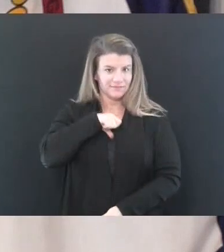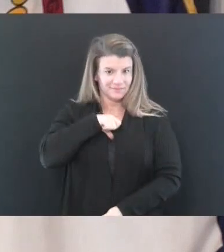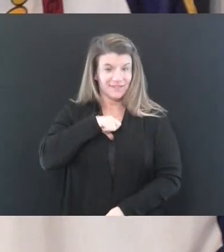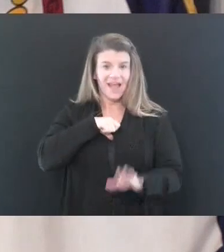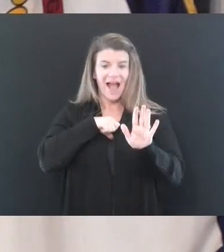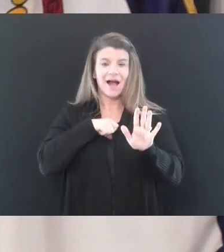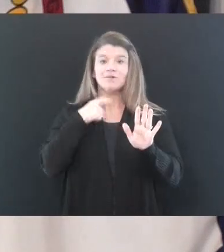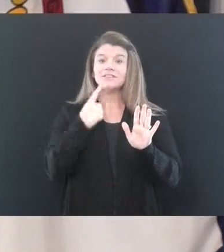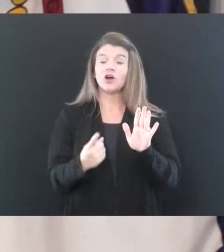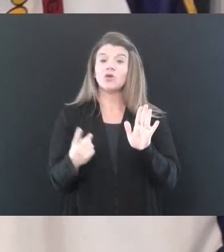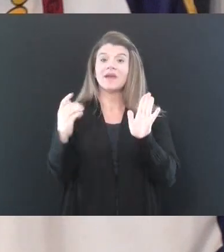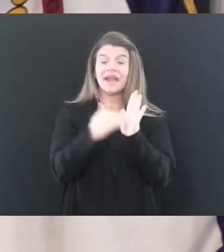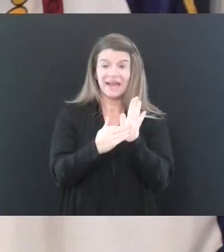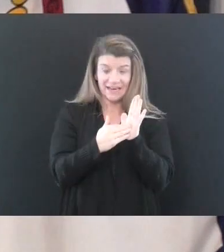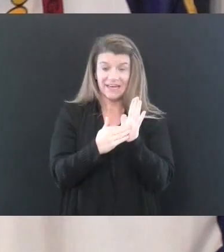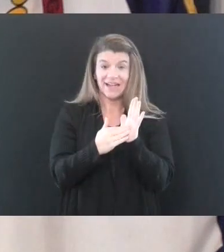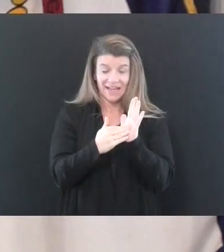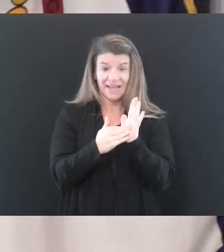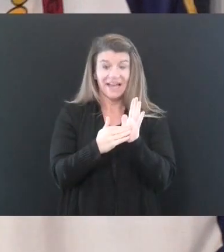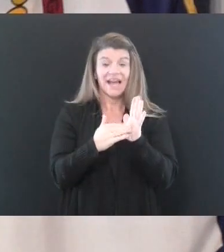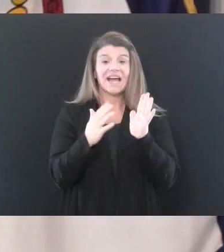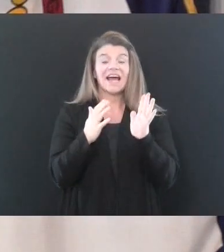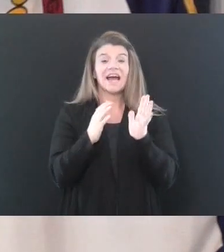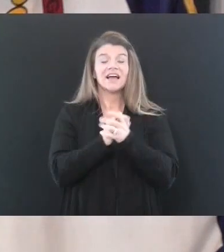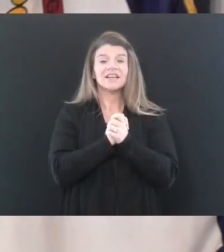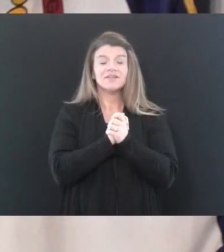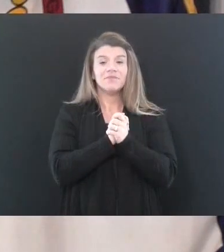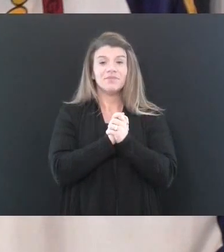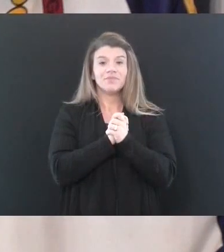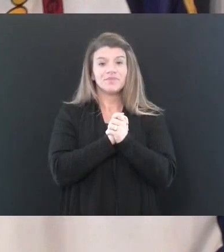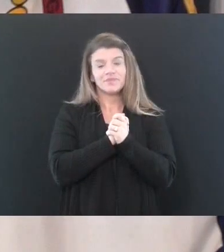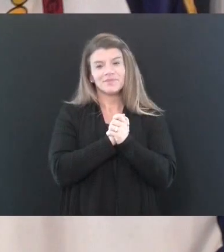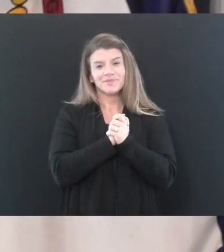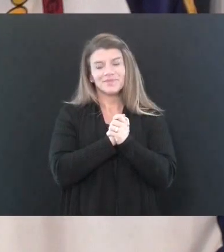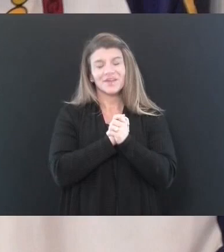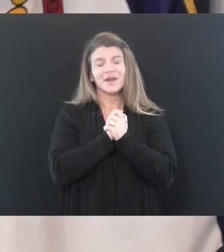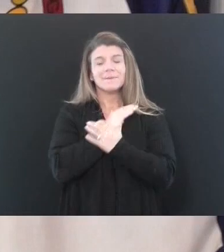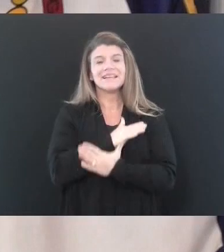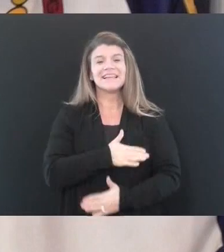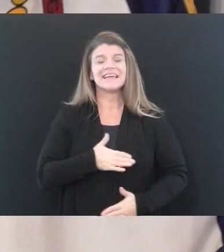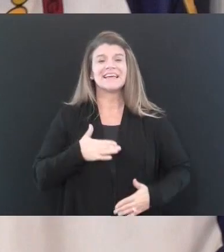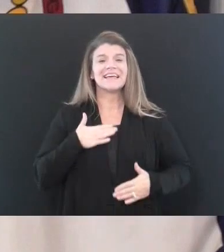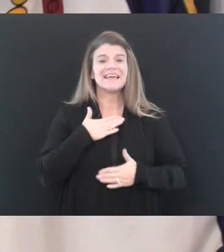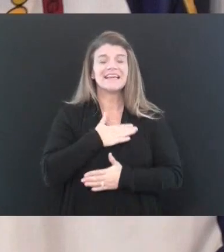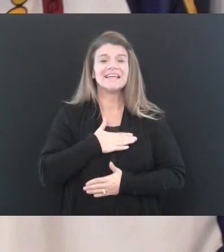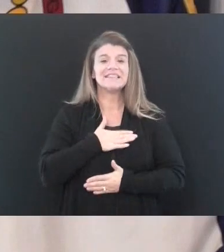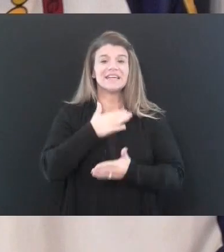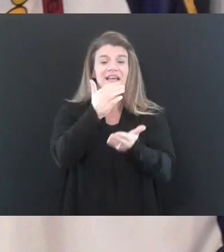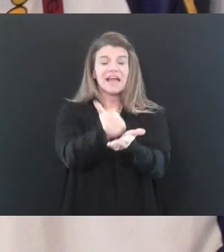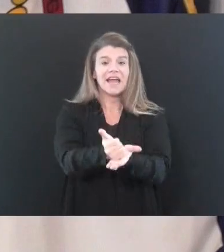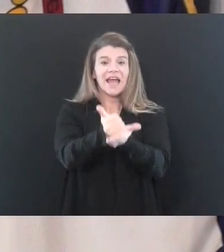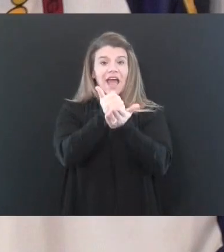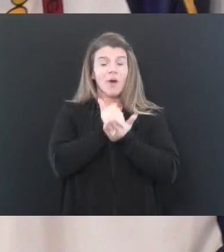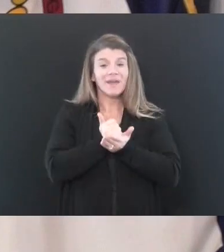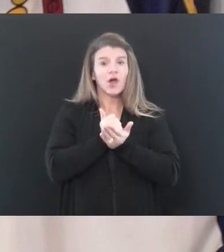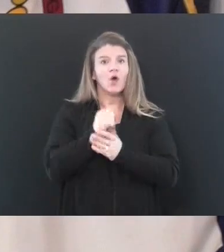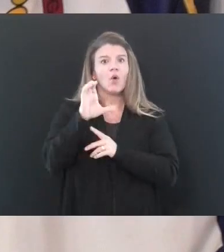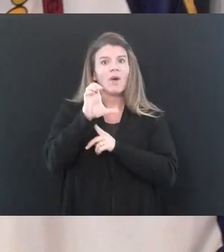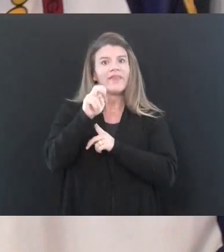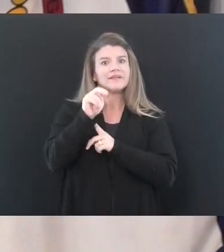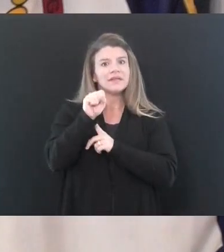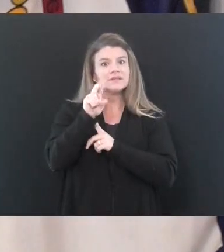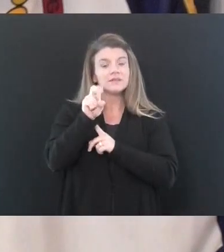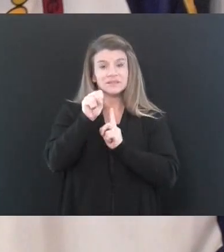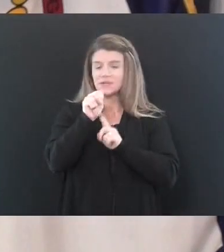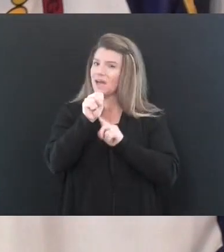time before I go off of the air today is please help me with the census to make